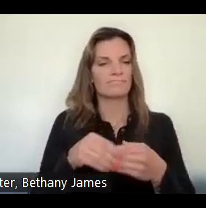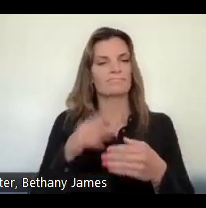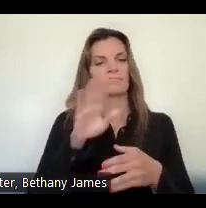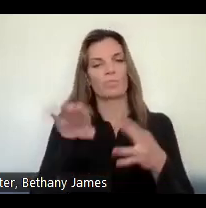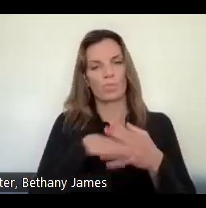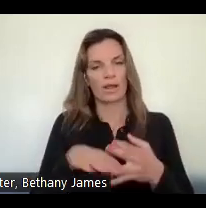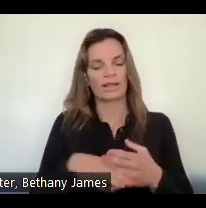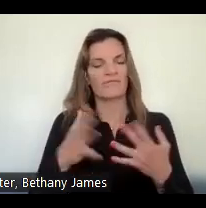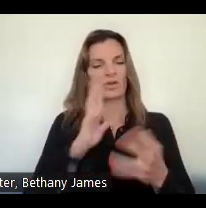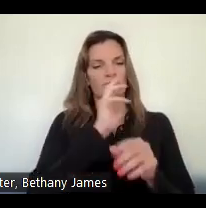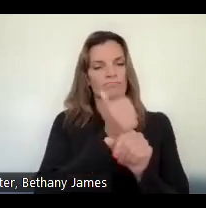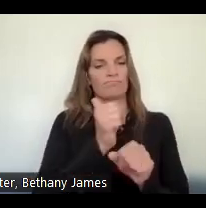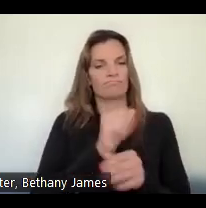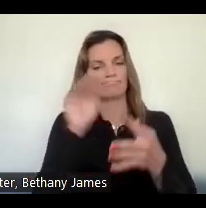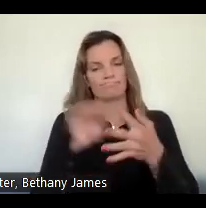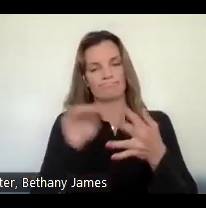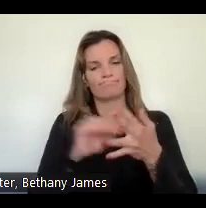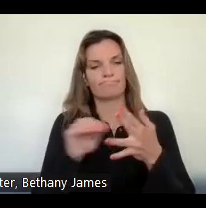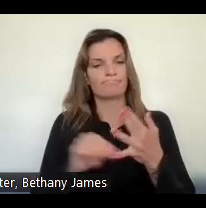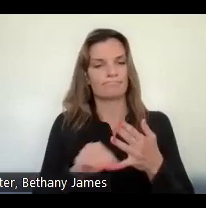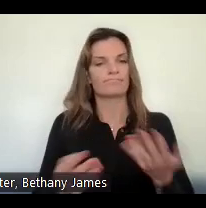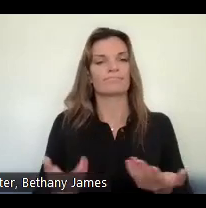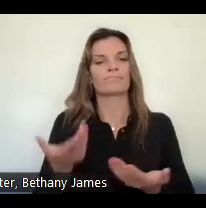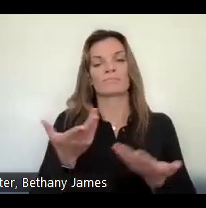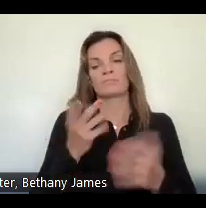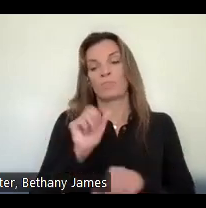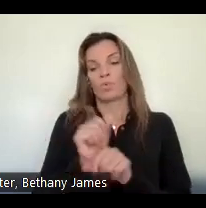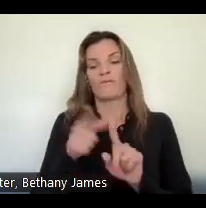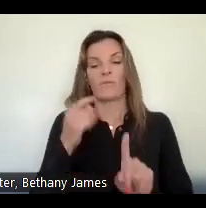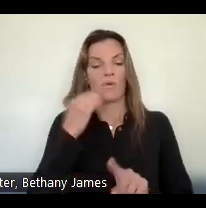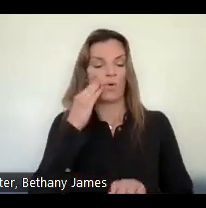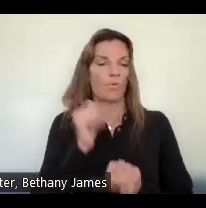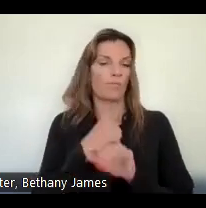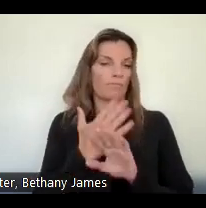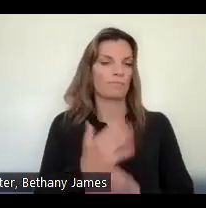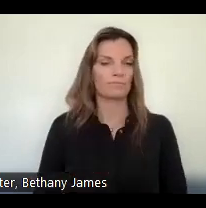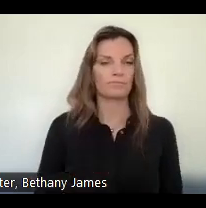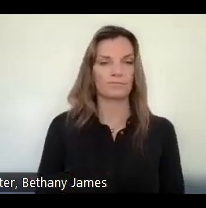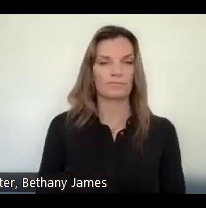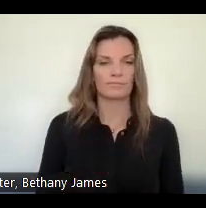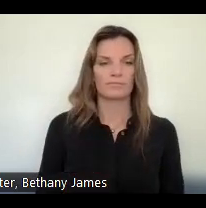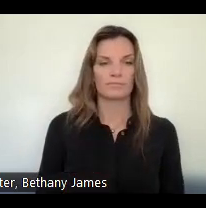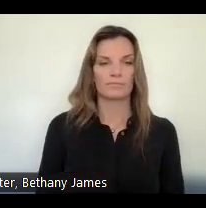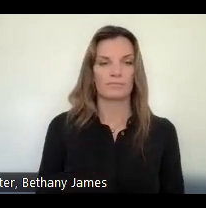schedule as with a flexible schedule, or even working remotely from home as well.